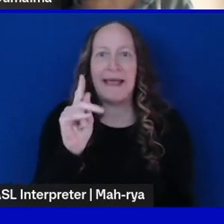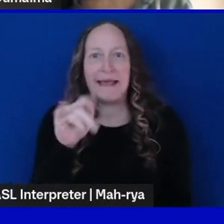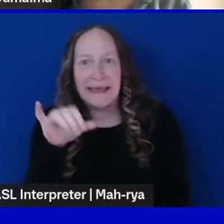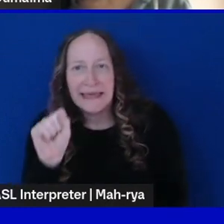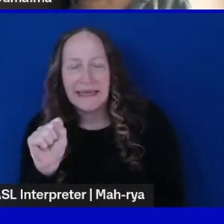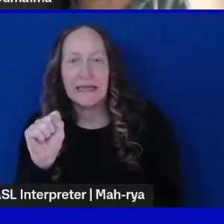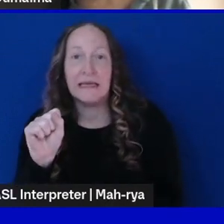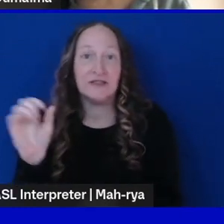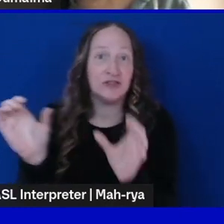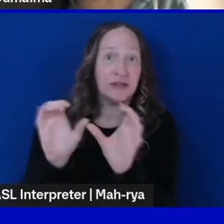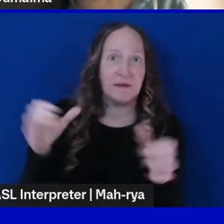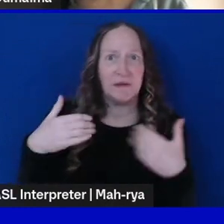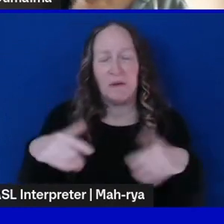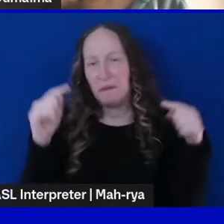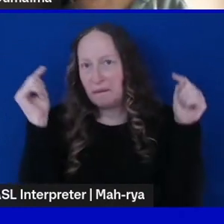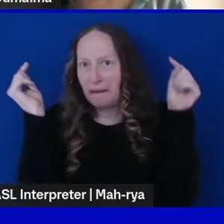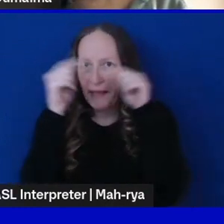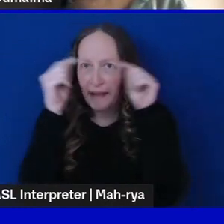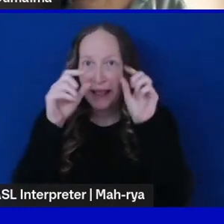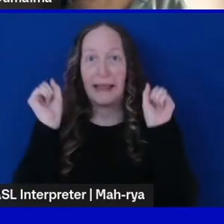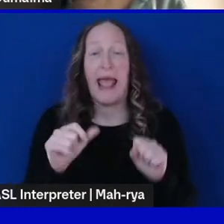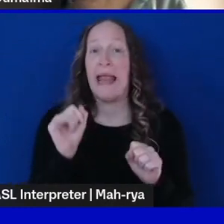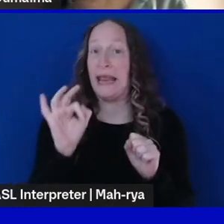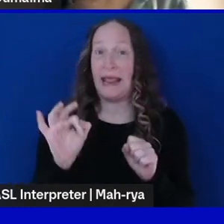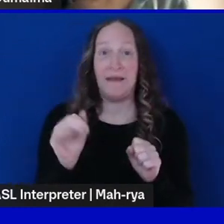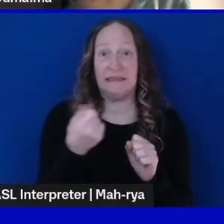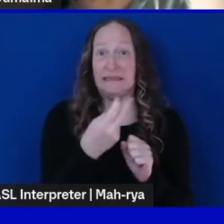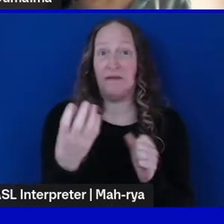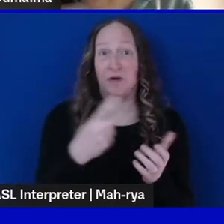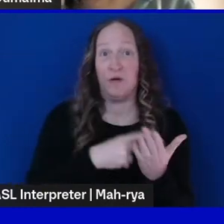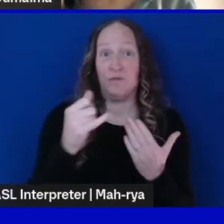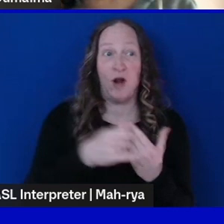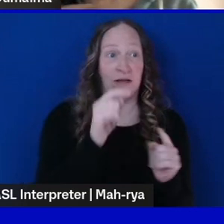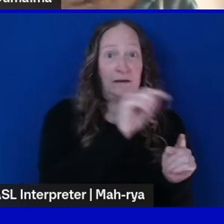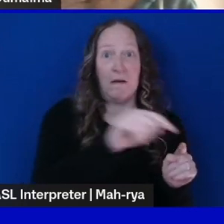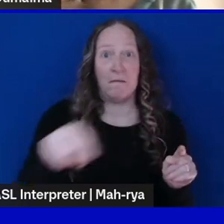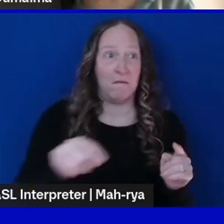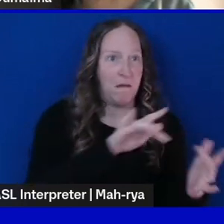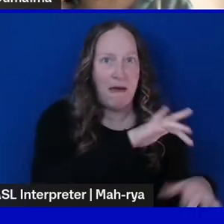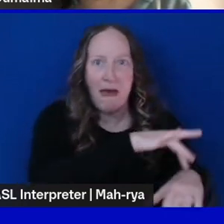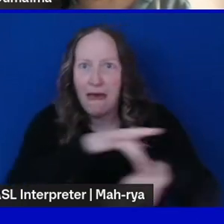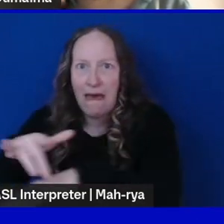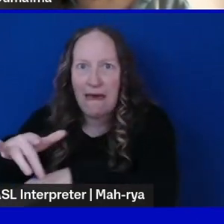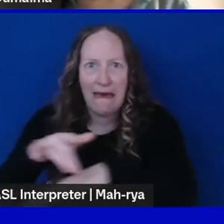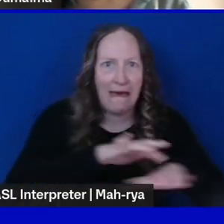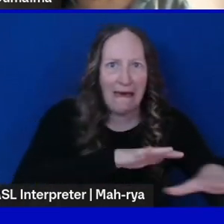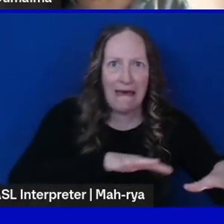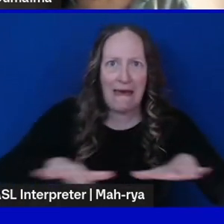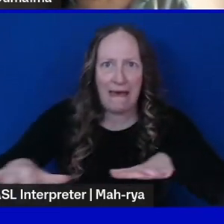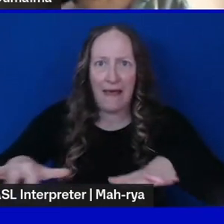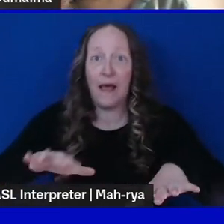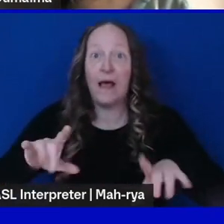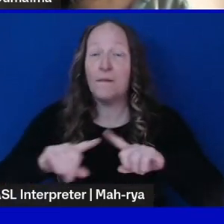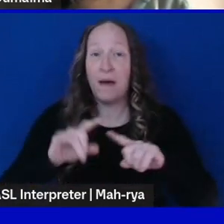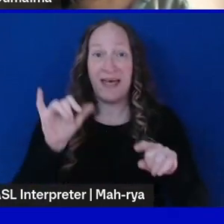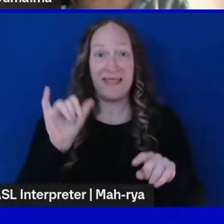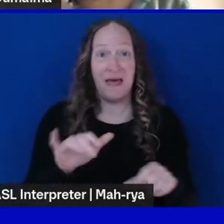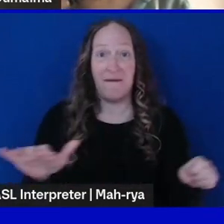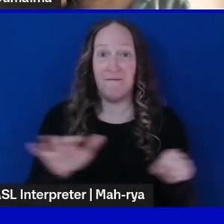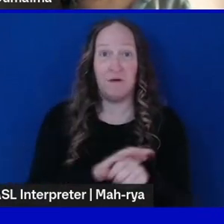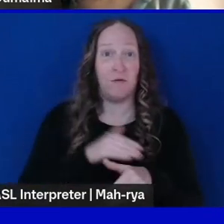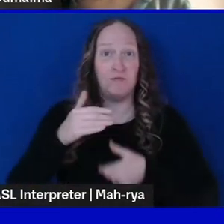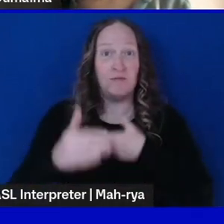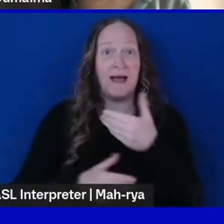become a headache, especially when you're scaling across multiple projects. But we can make the entire process